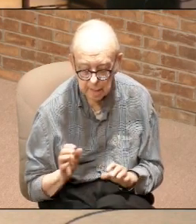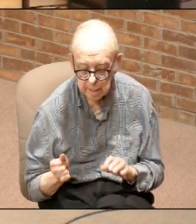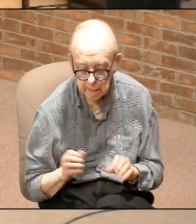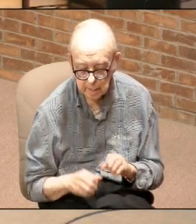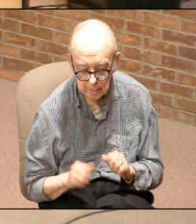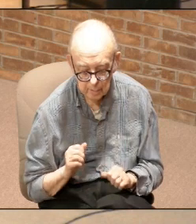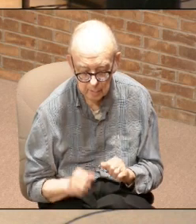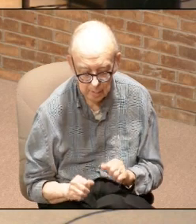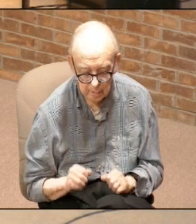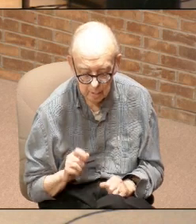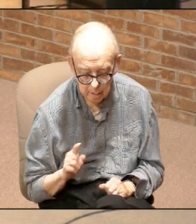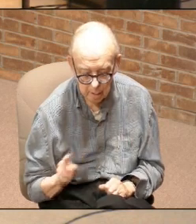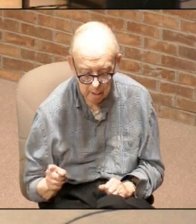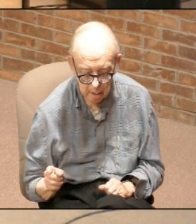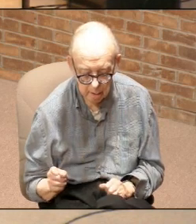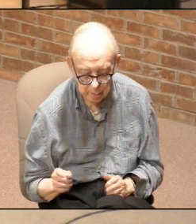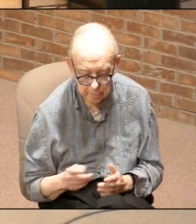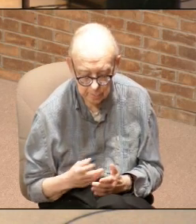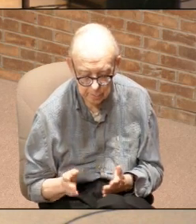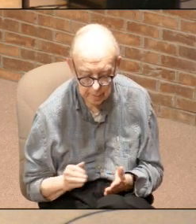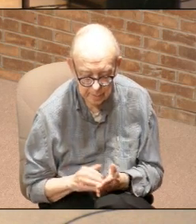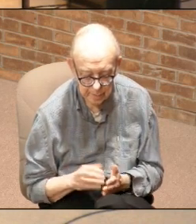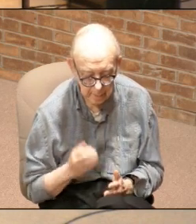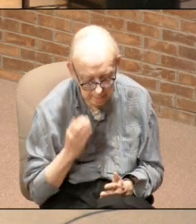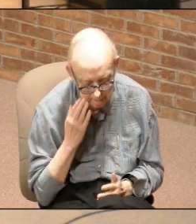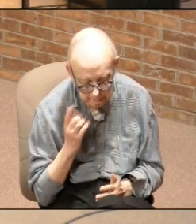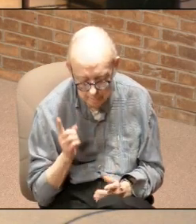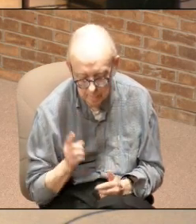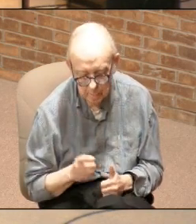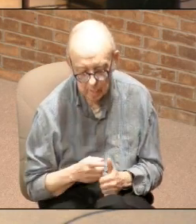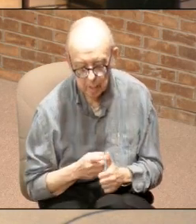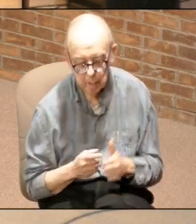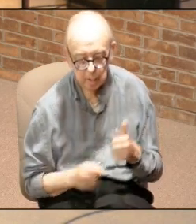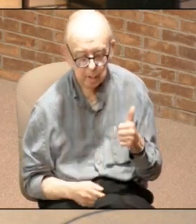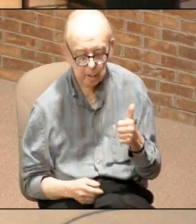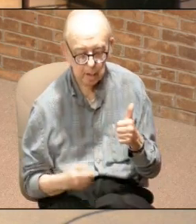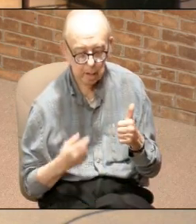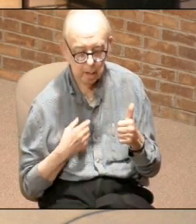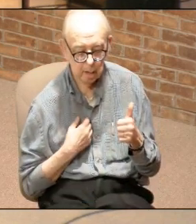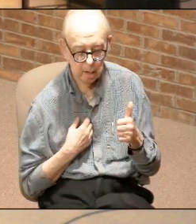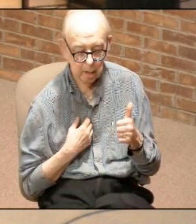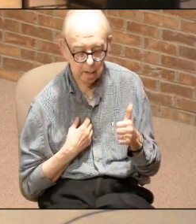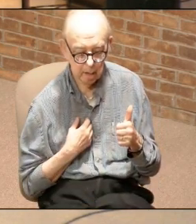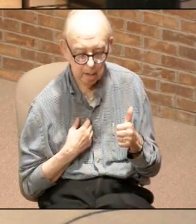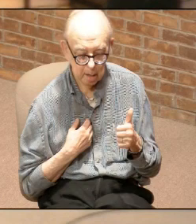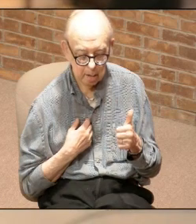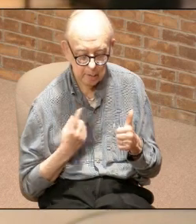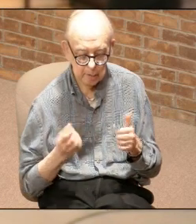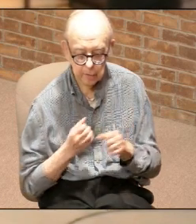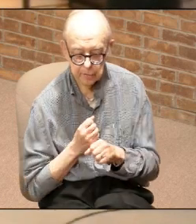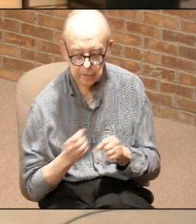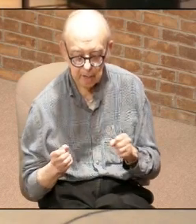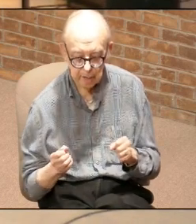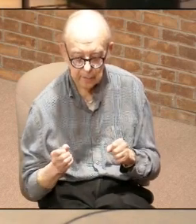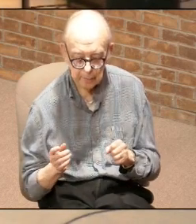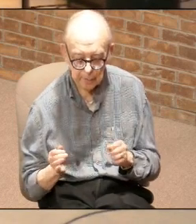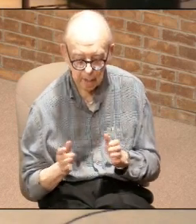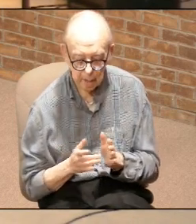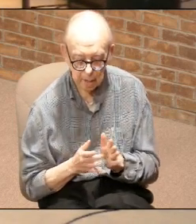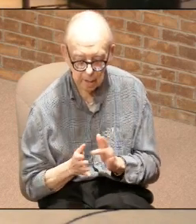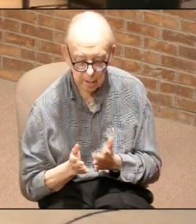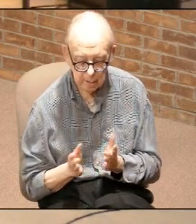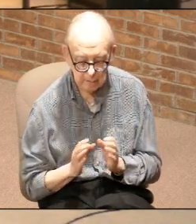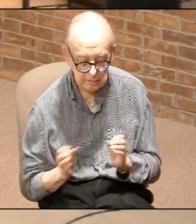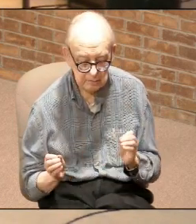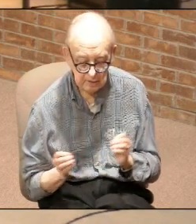there are two things that i know one is i'm saved only by jesus and